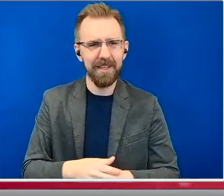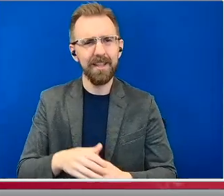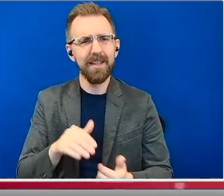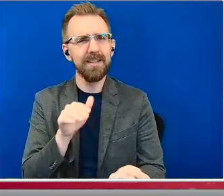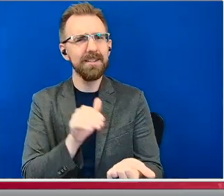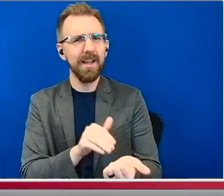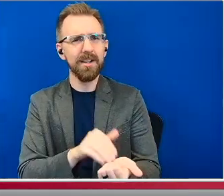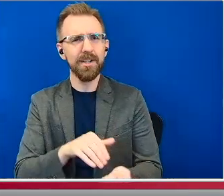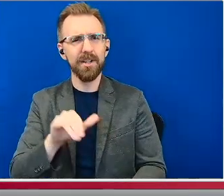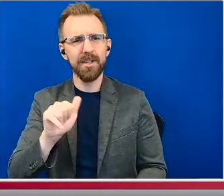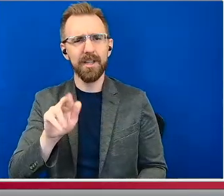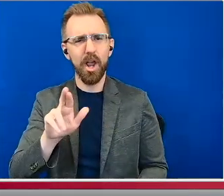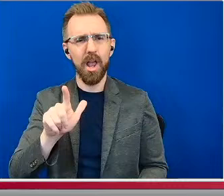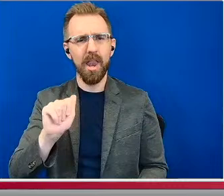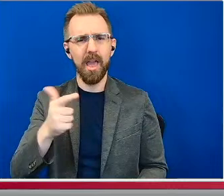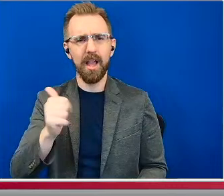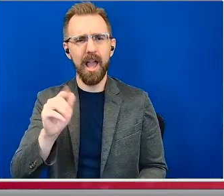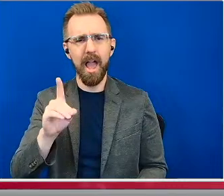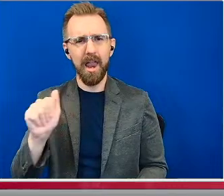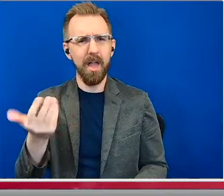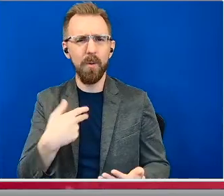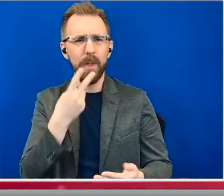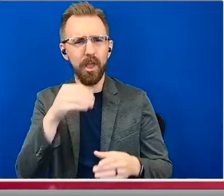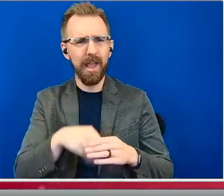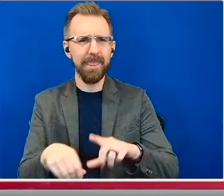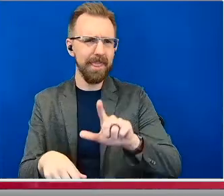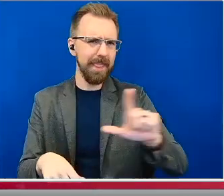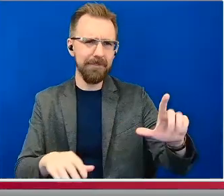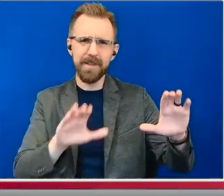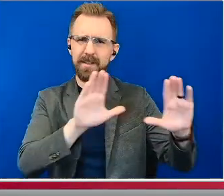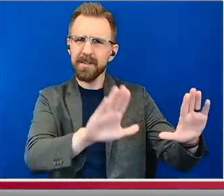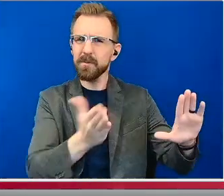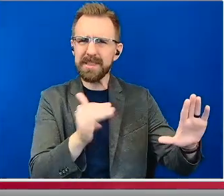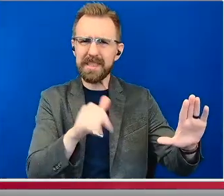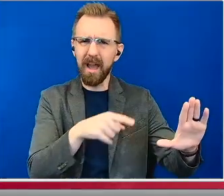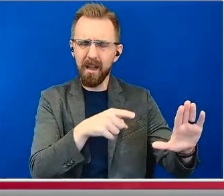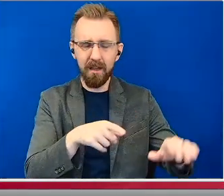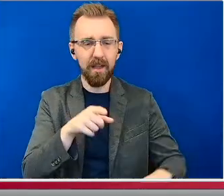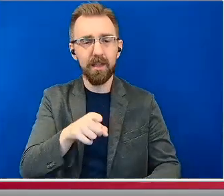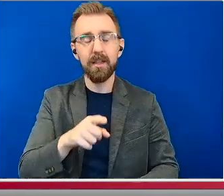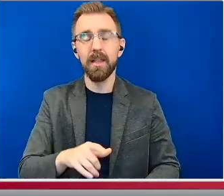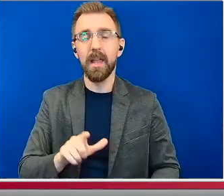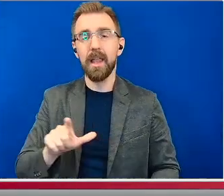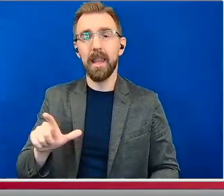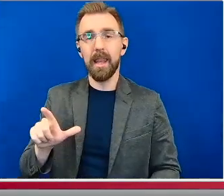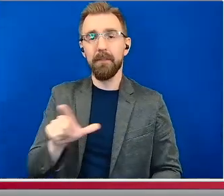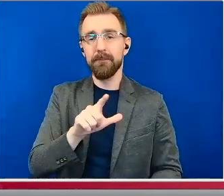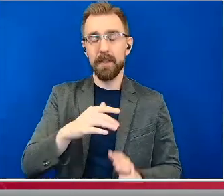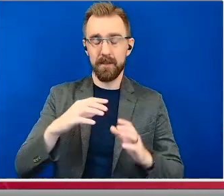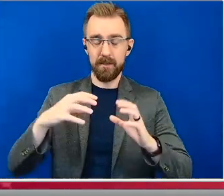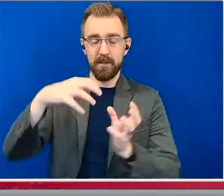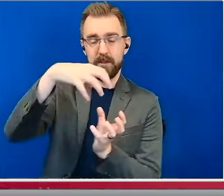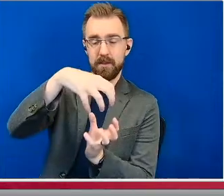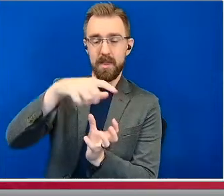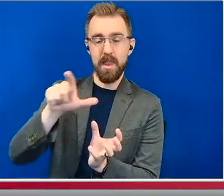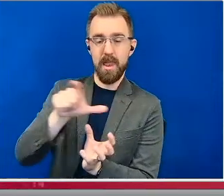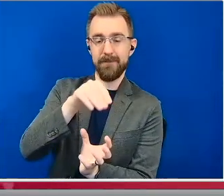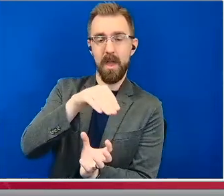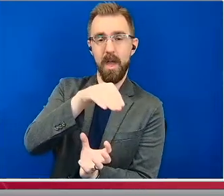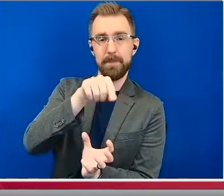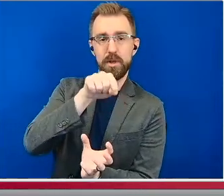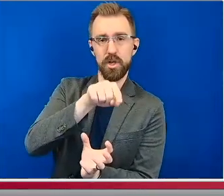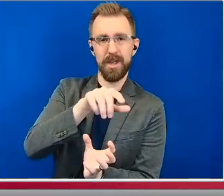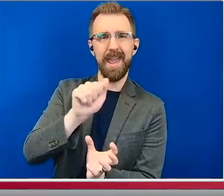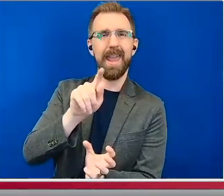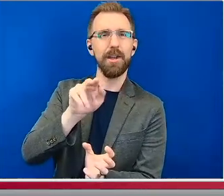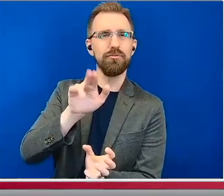at in the left image? So that is Daryle's left upper chamber, which is the left atrium. So And that's before? That's